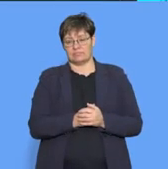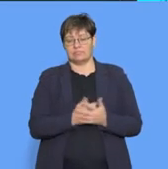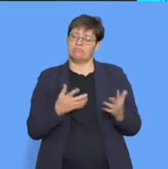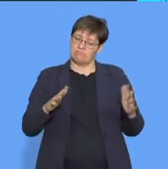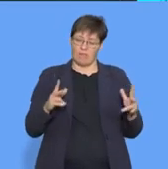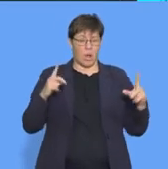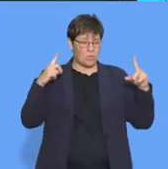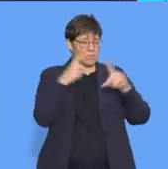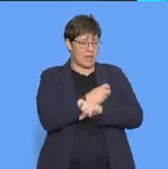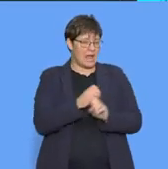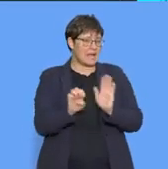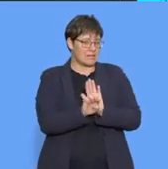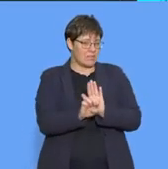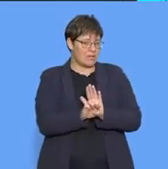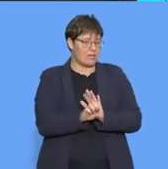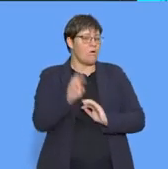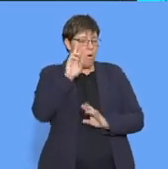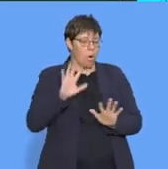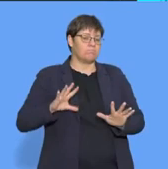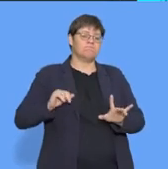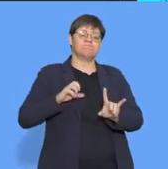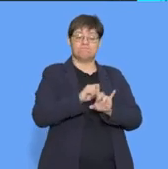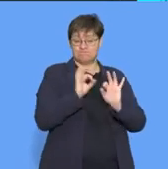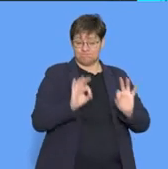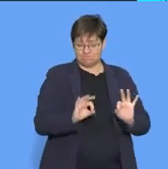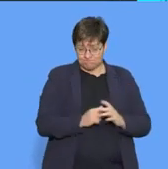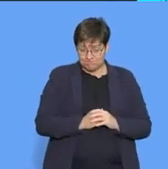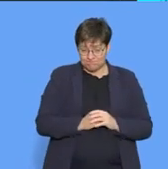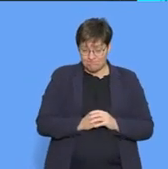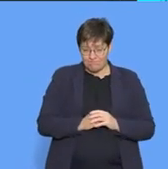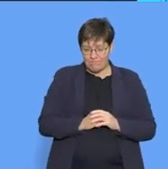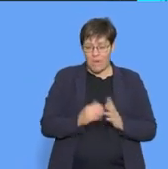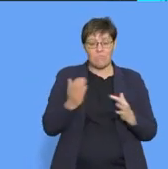Okay, that was a reasonably complicated example. I hope you managed to keep up with us.